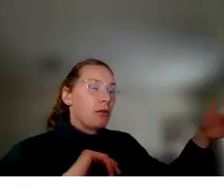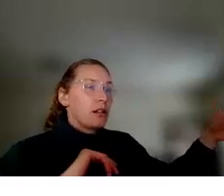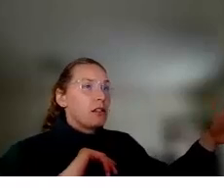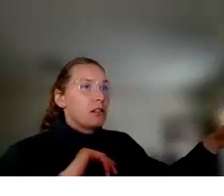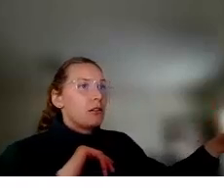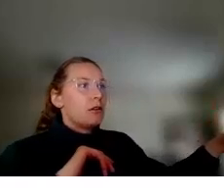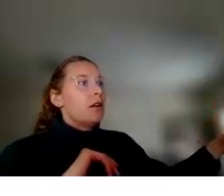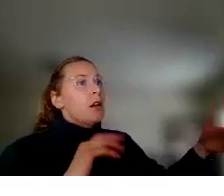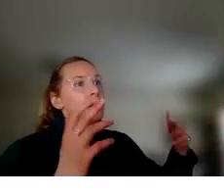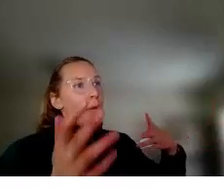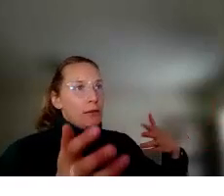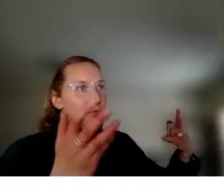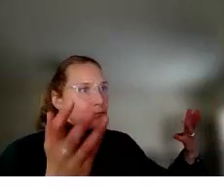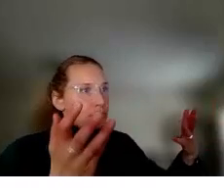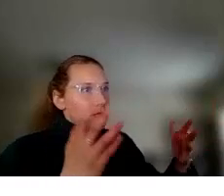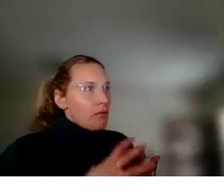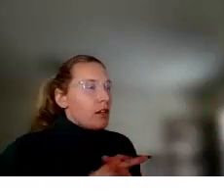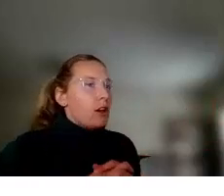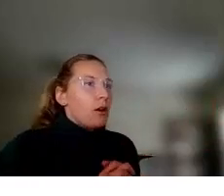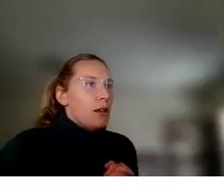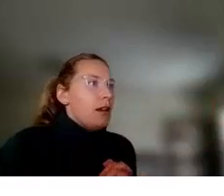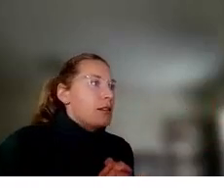in the 100.2. But,